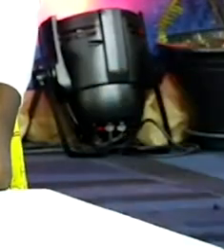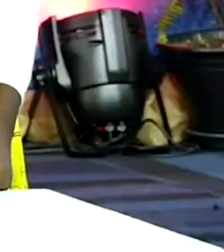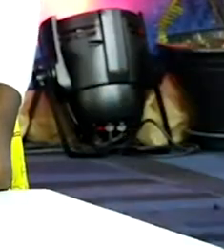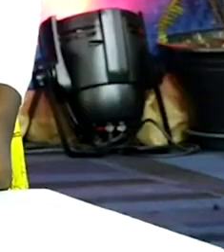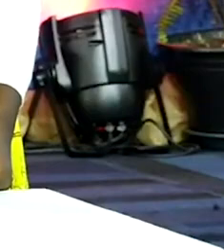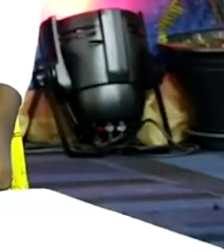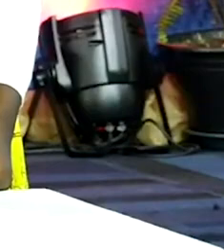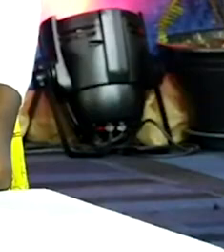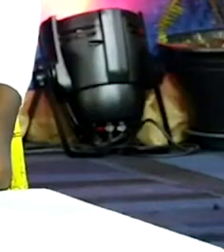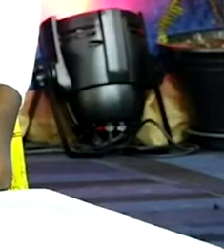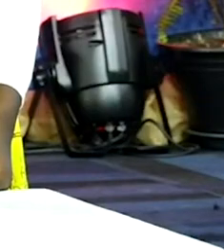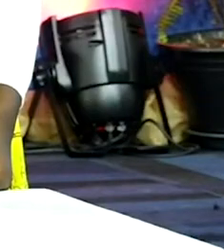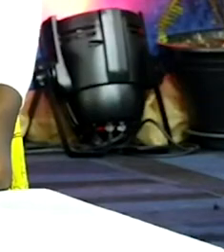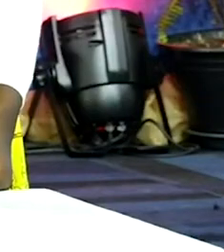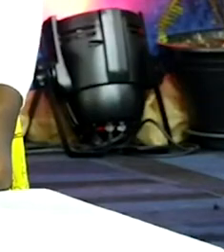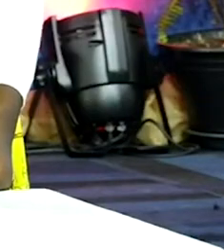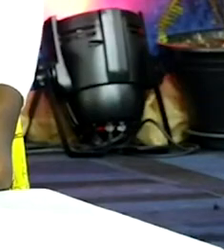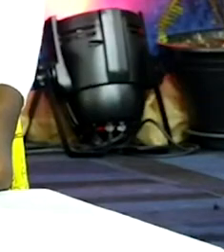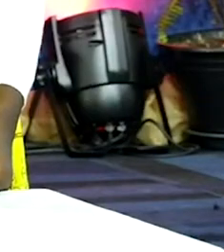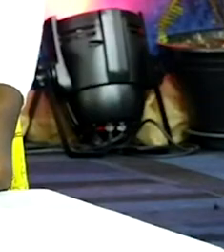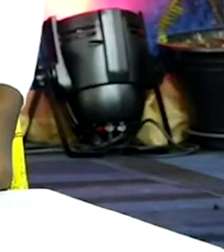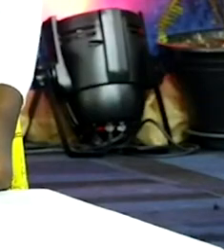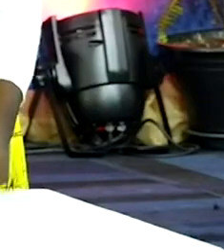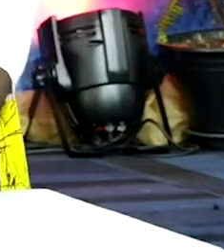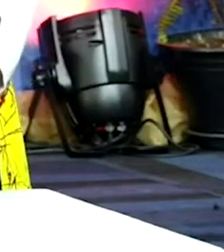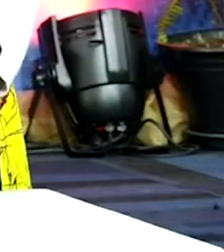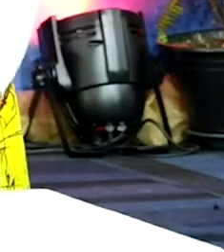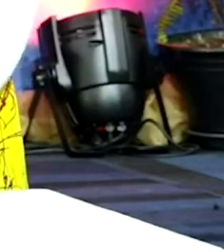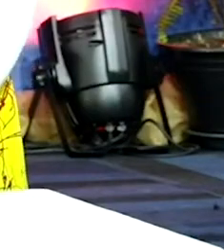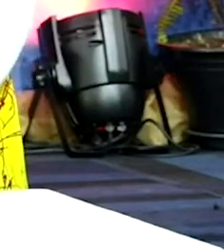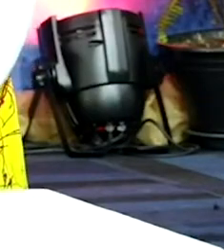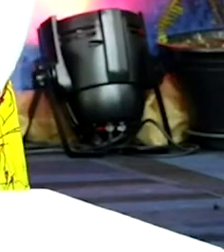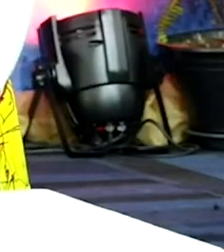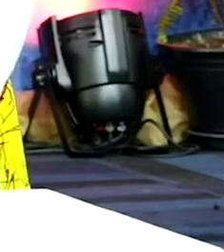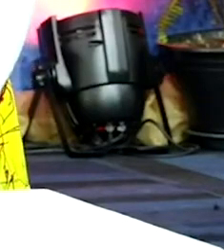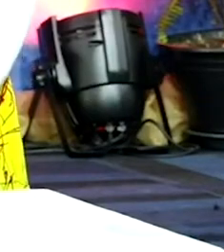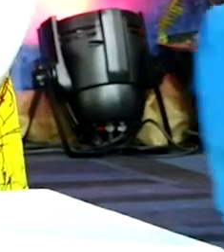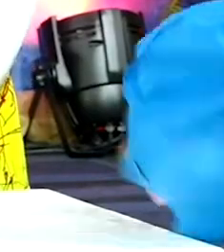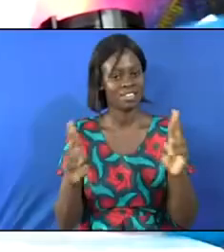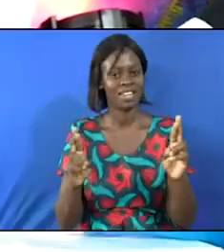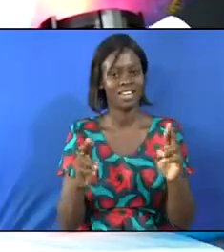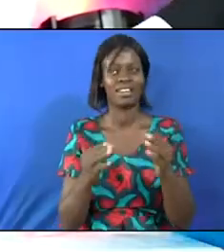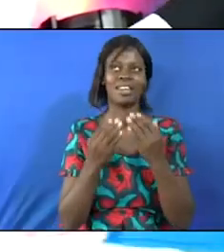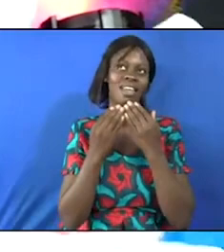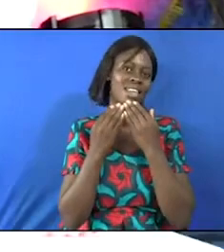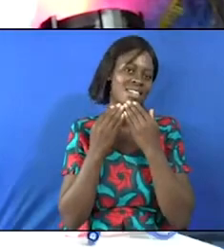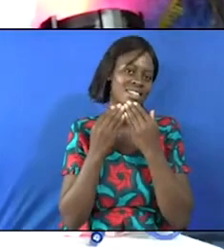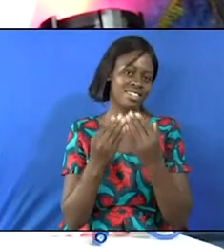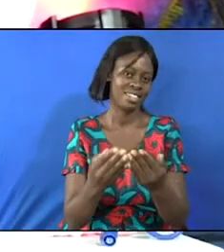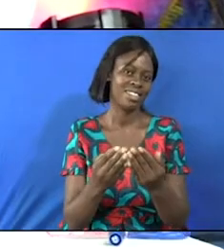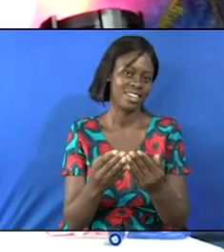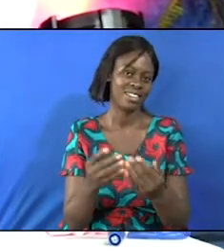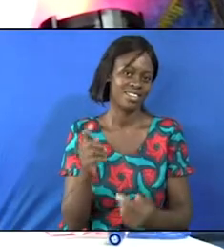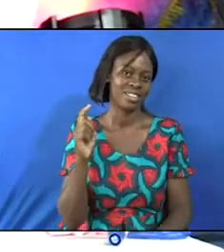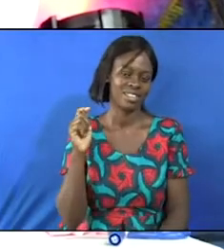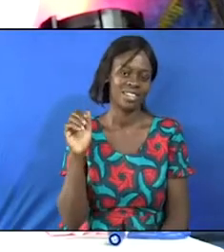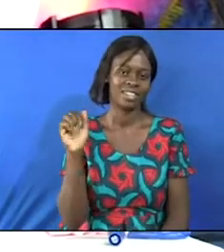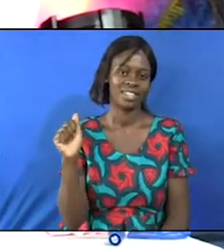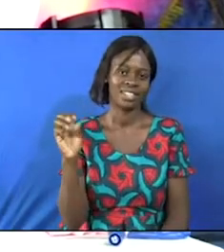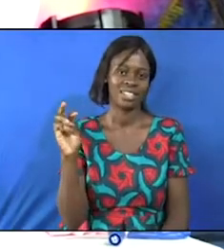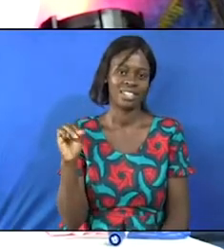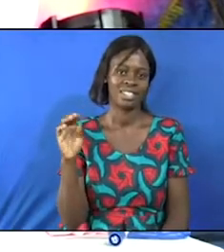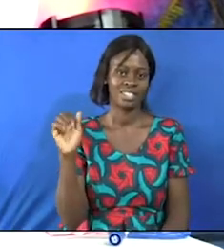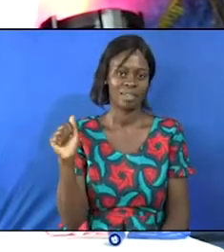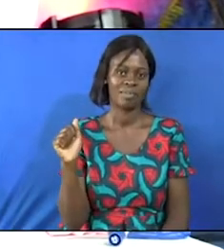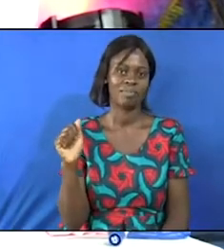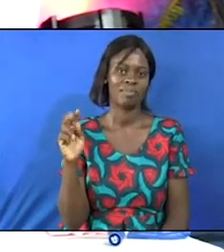Is ready. Thank you. thank you, Tamara, once again for